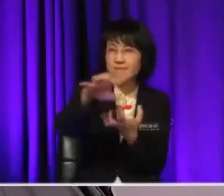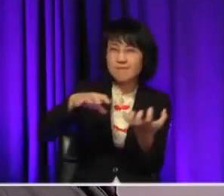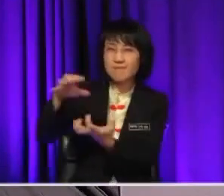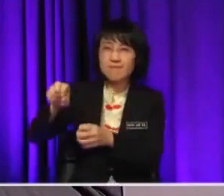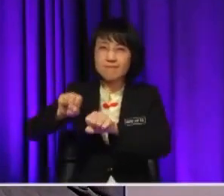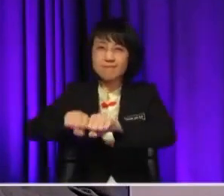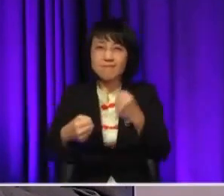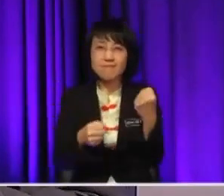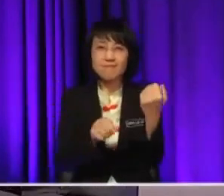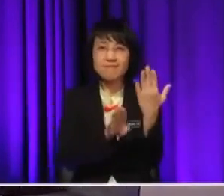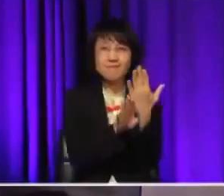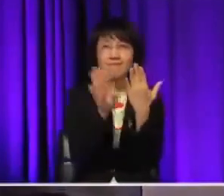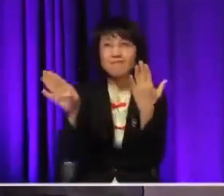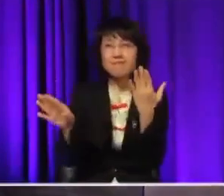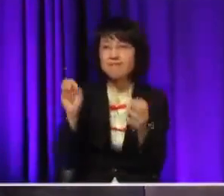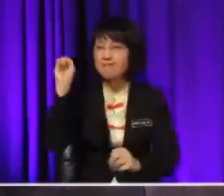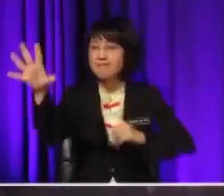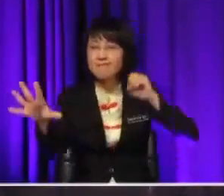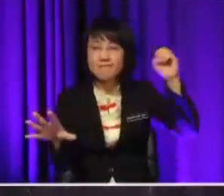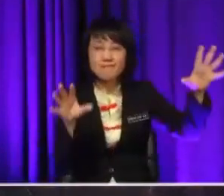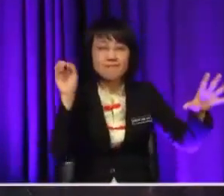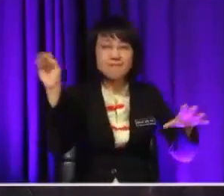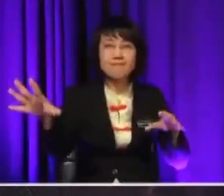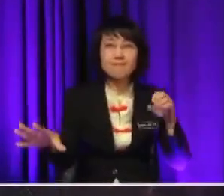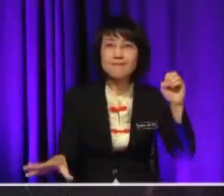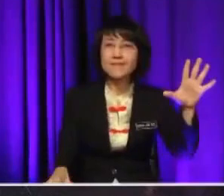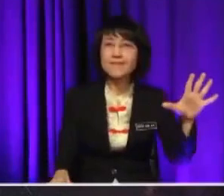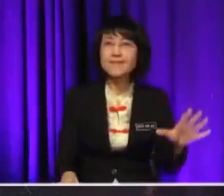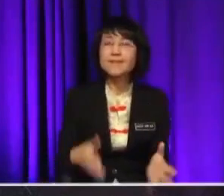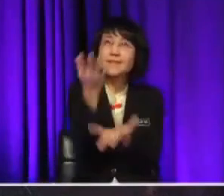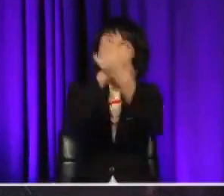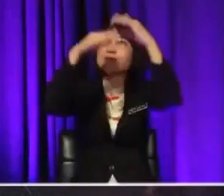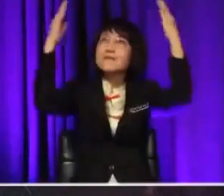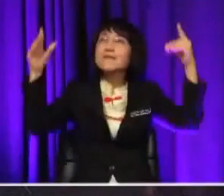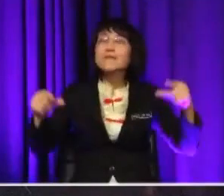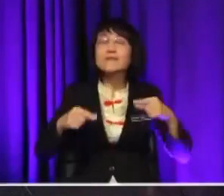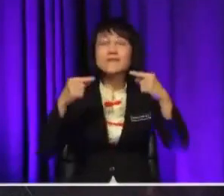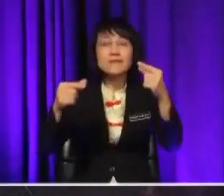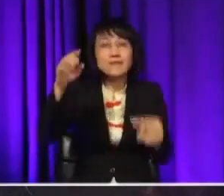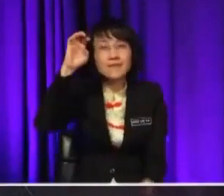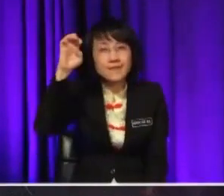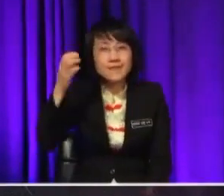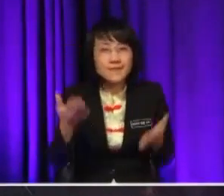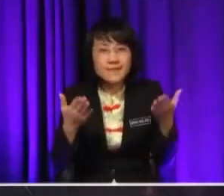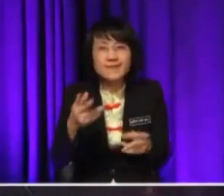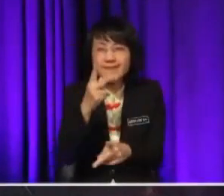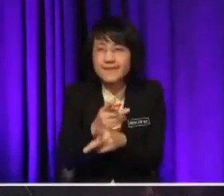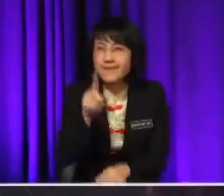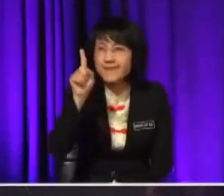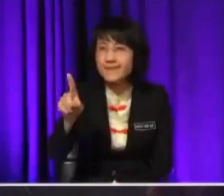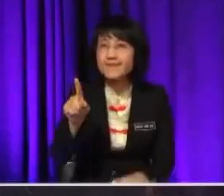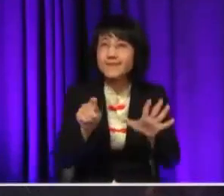the branches, and strewn them about. Heaven grant that he spare but that one upright